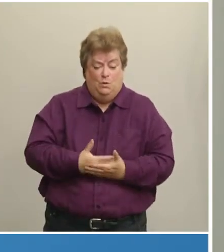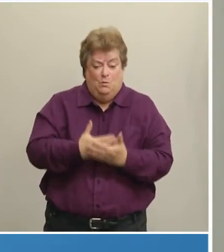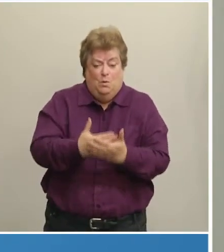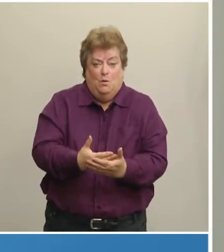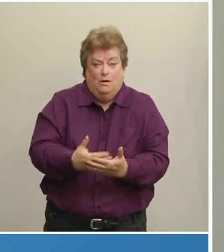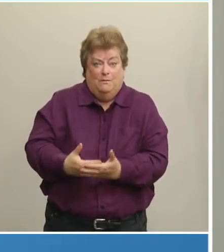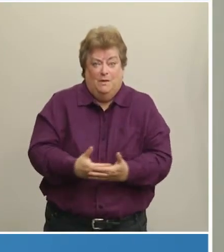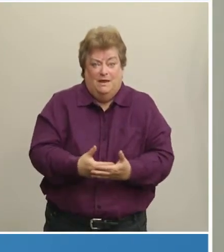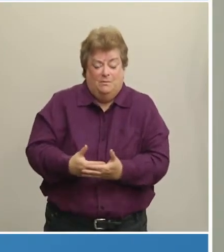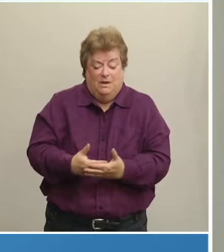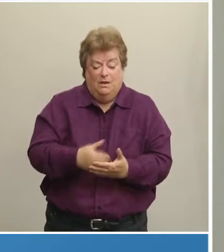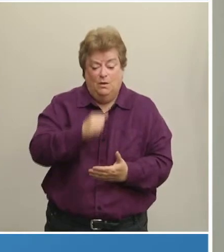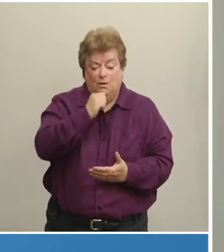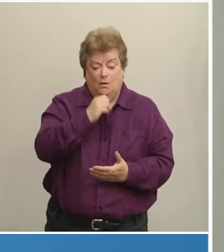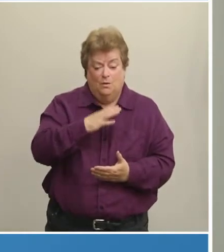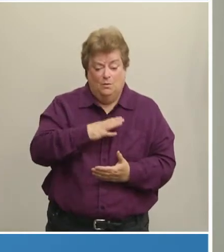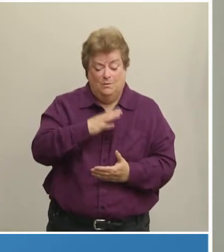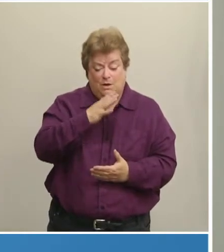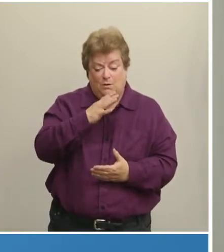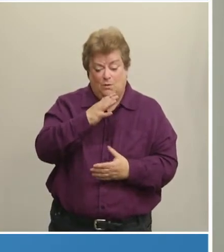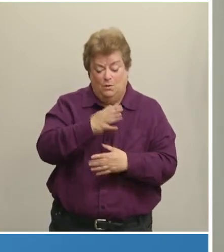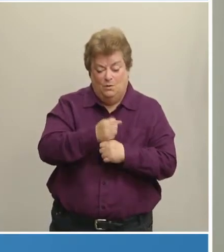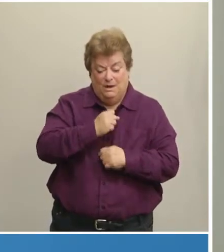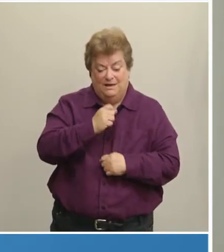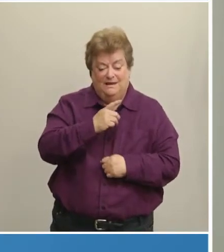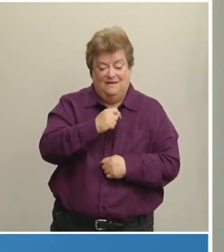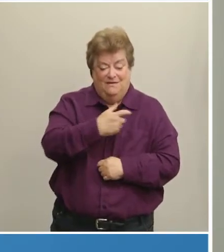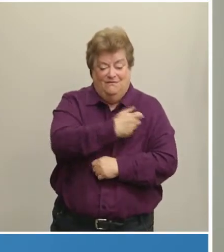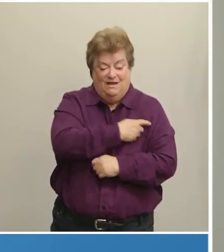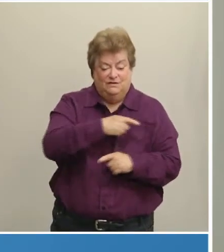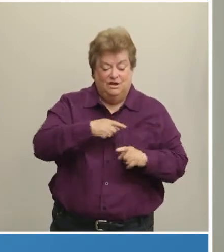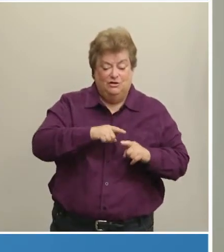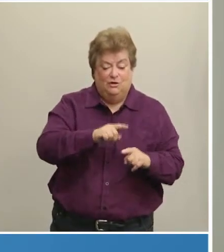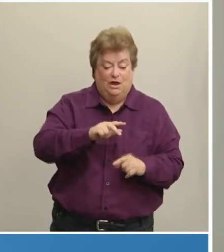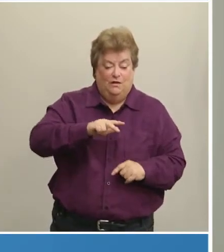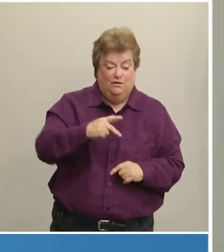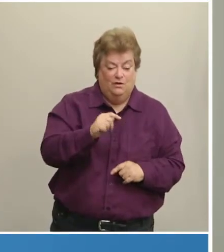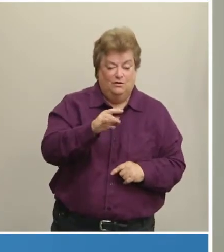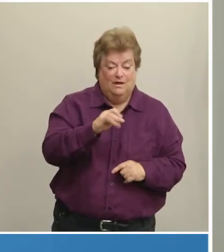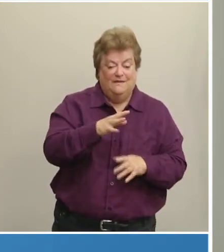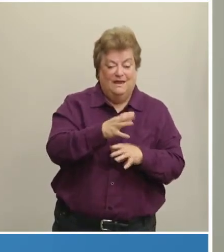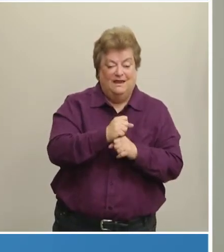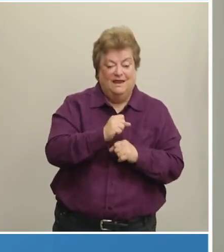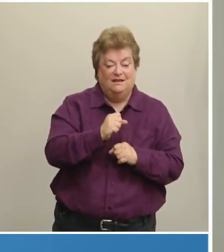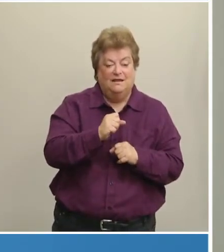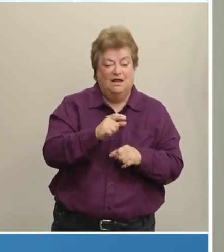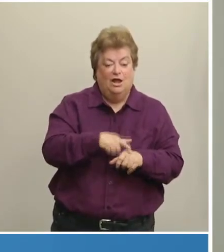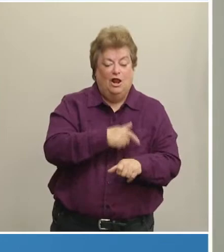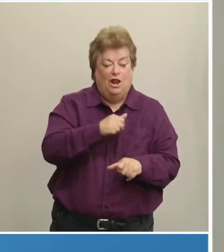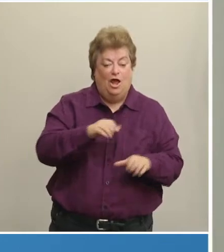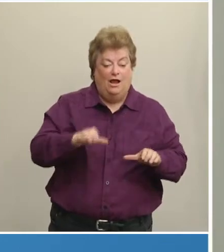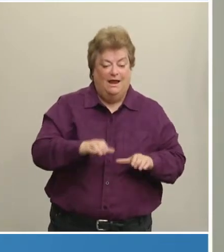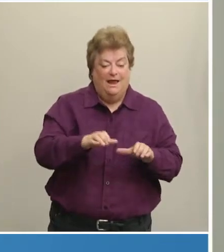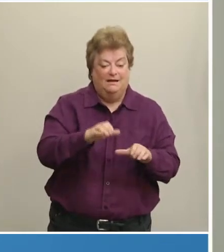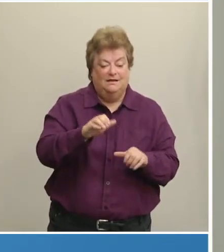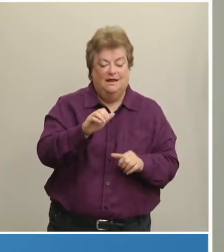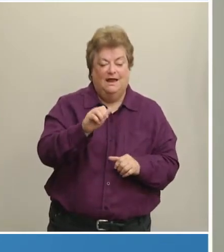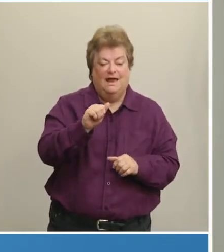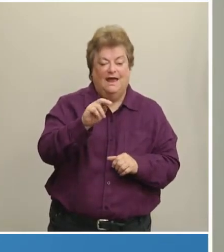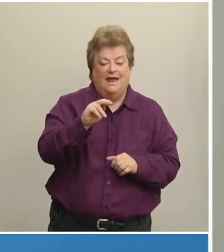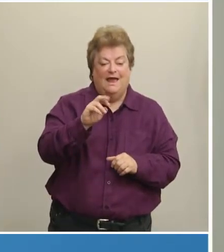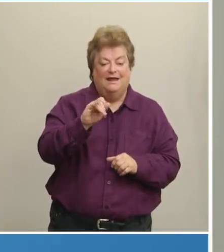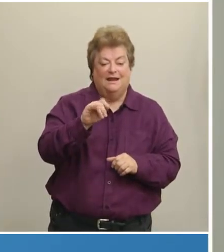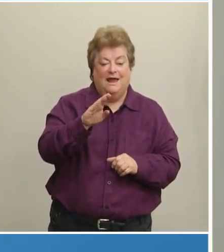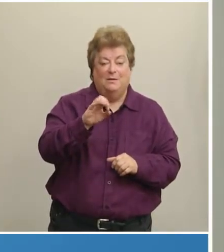for women that get the vaccine during the third trimester, they've found long-acting antibodies in the umbilical cord blood